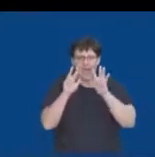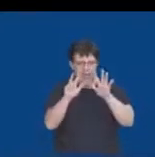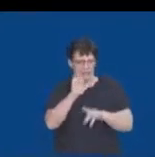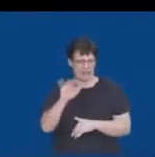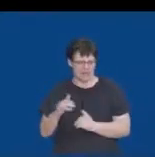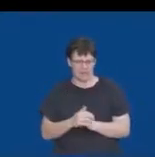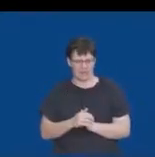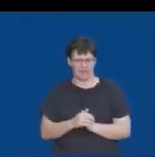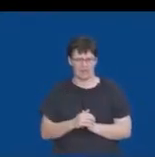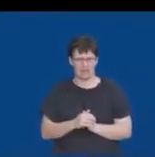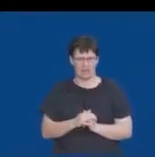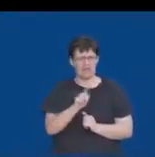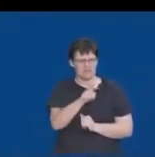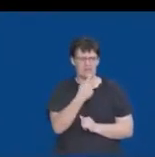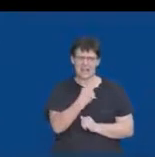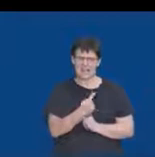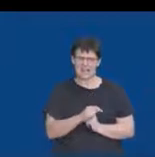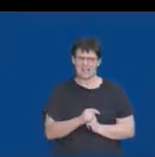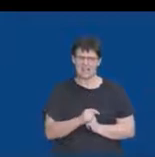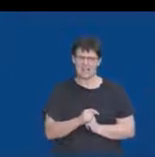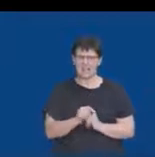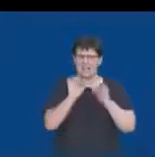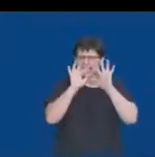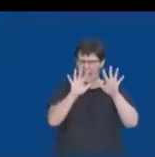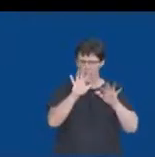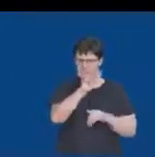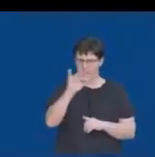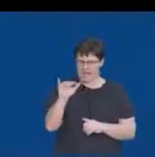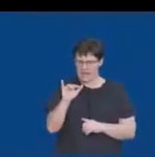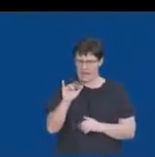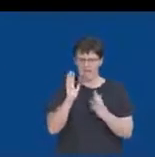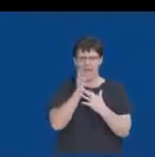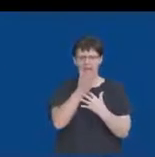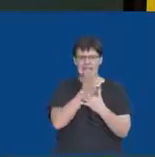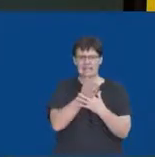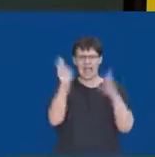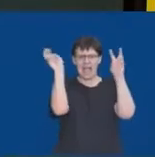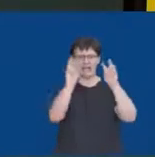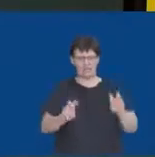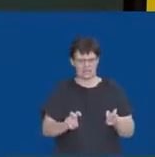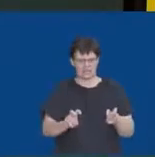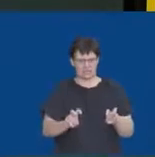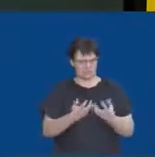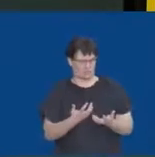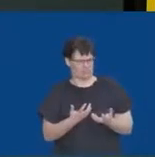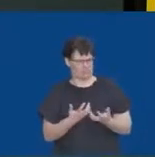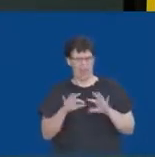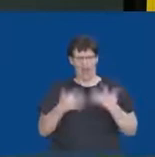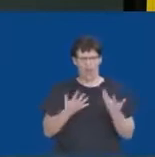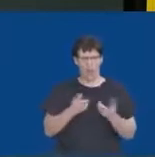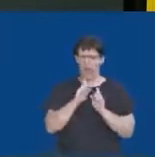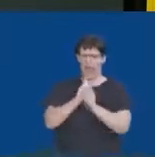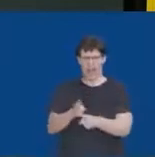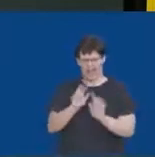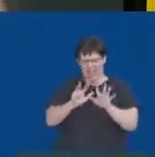on a second. Remember I said to you that 10 million people had access to electricity. So now how then do we get an answer